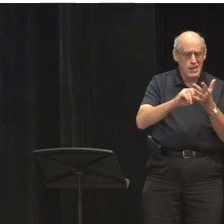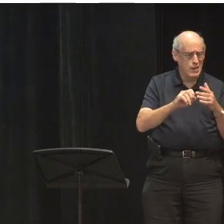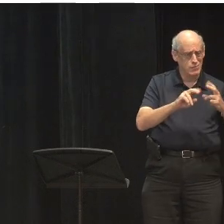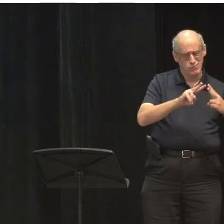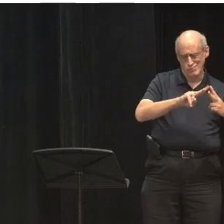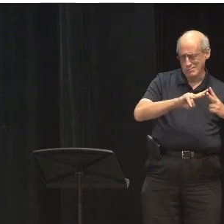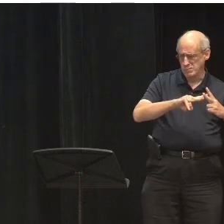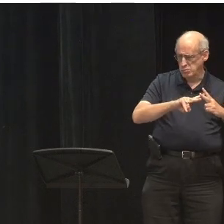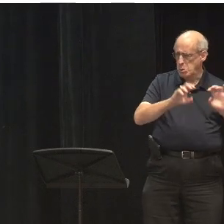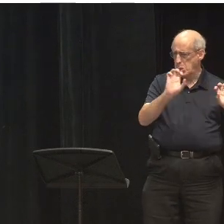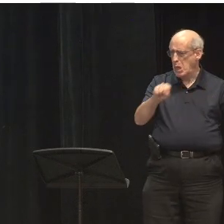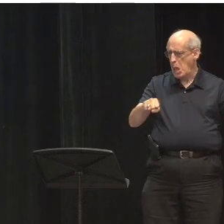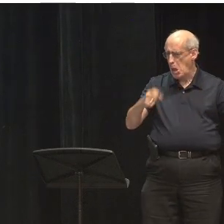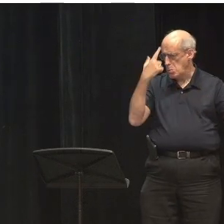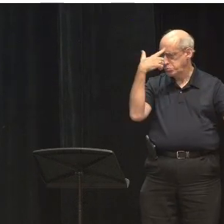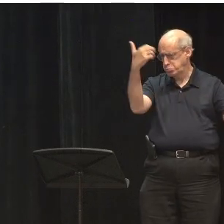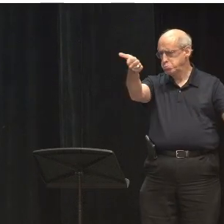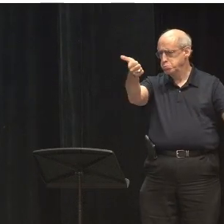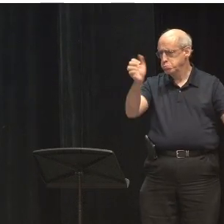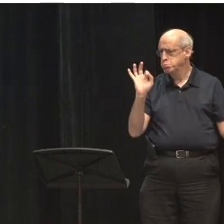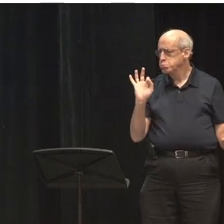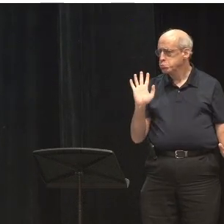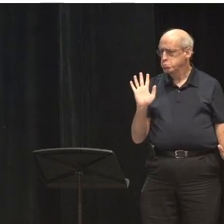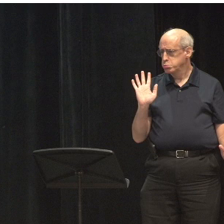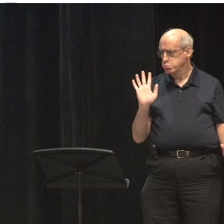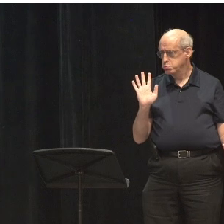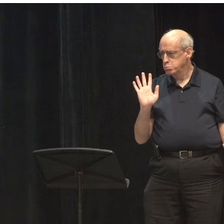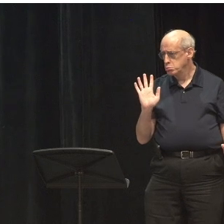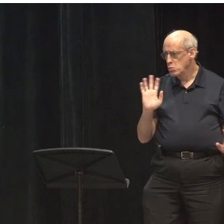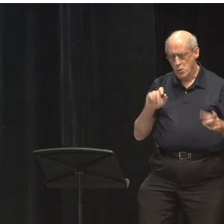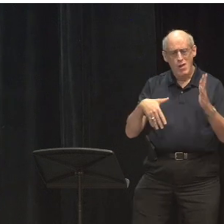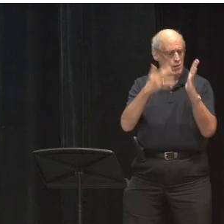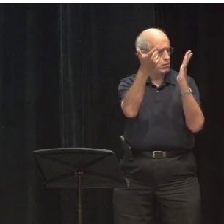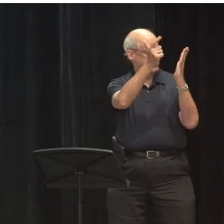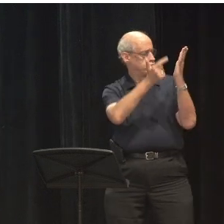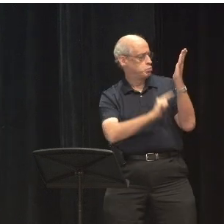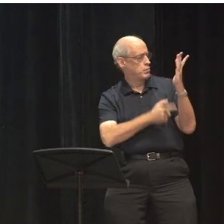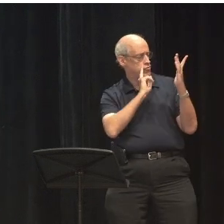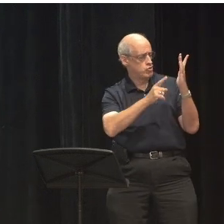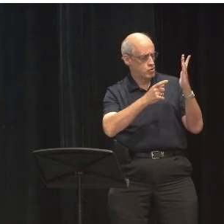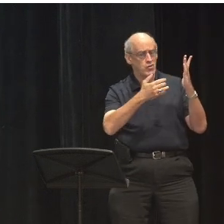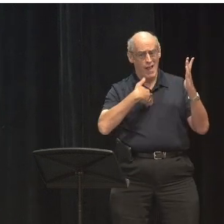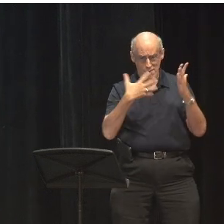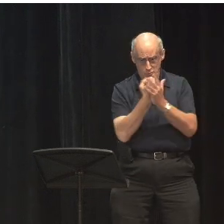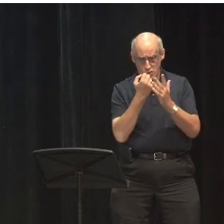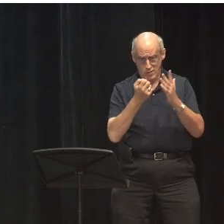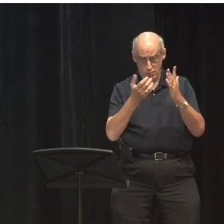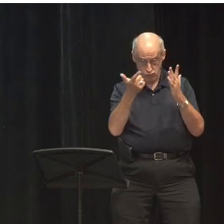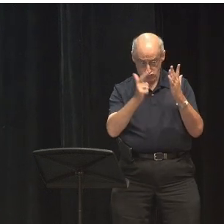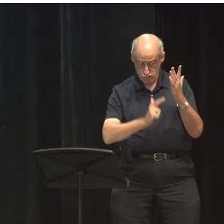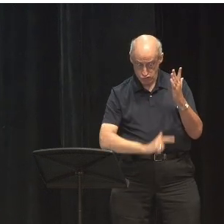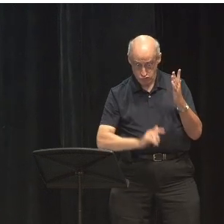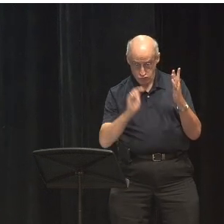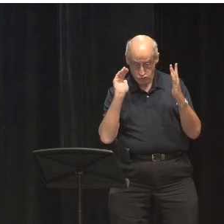via email or in some other way. But we just go through the list and make sure everybody has the time that they asked